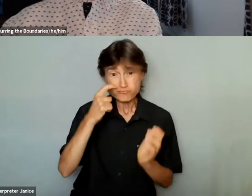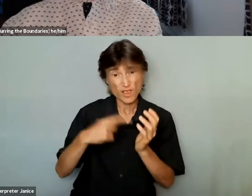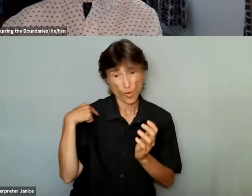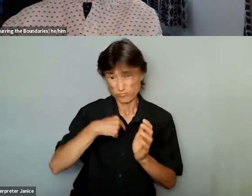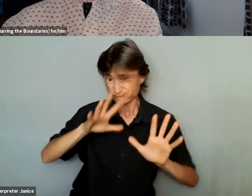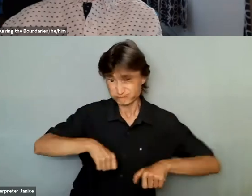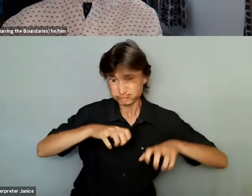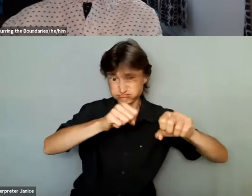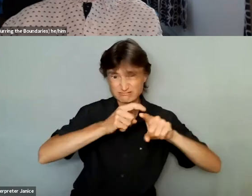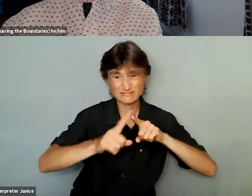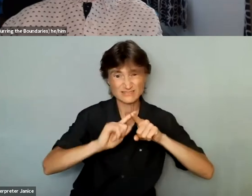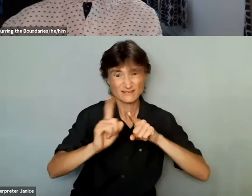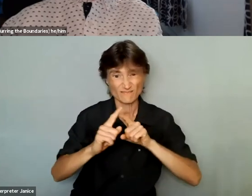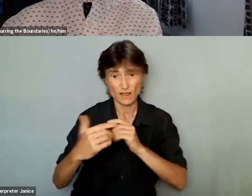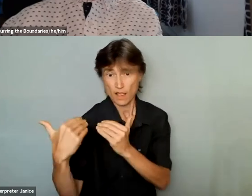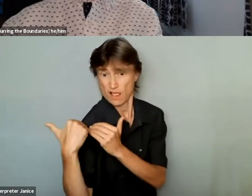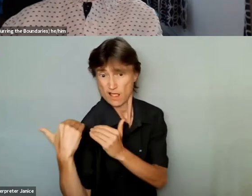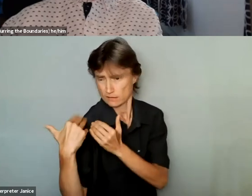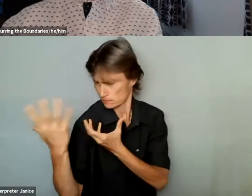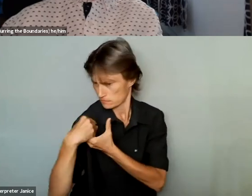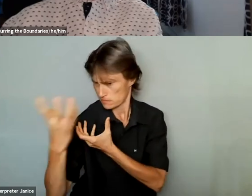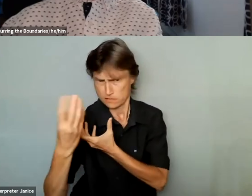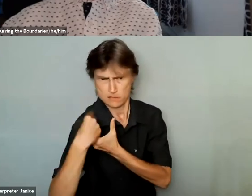engineer or do everything themselves.